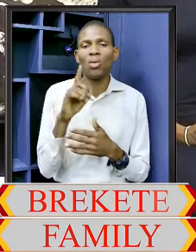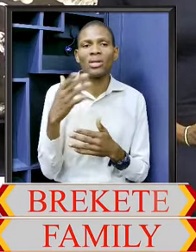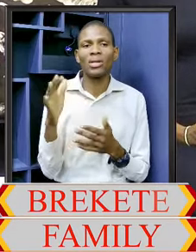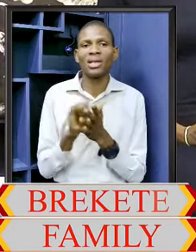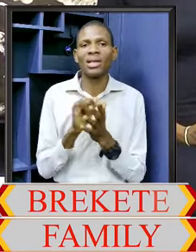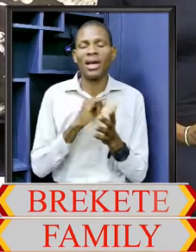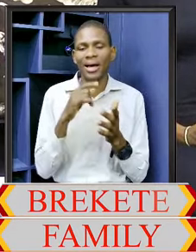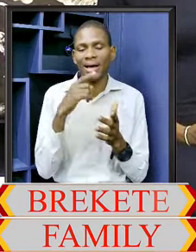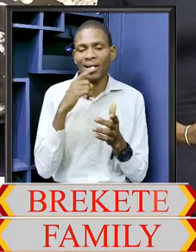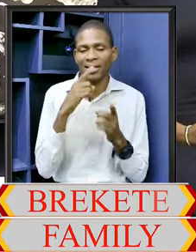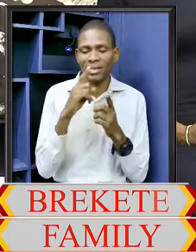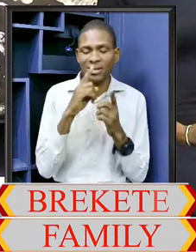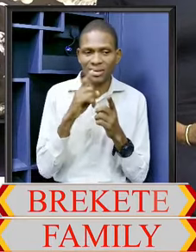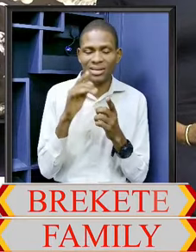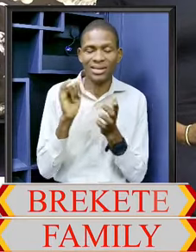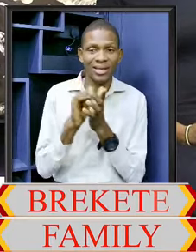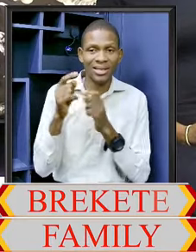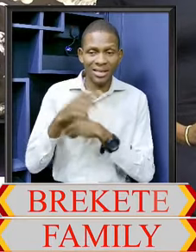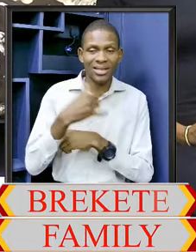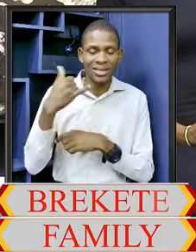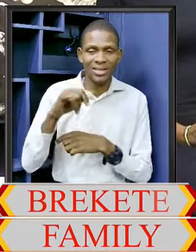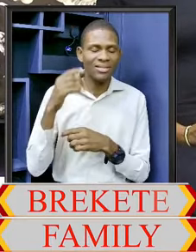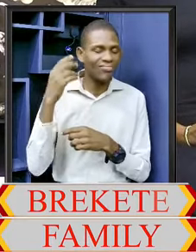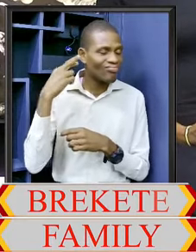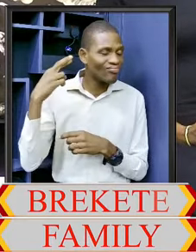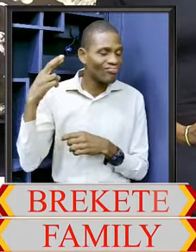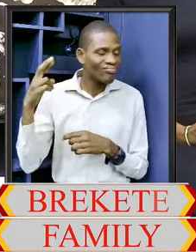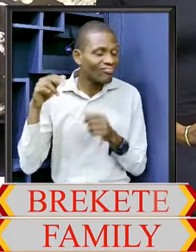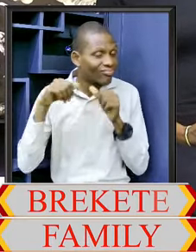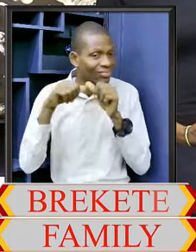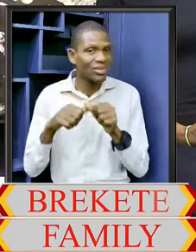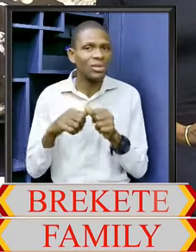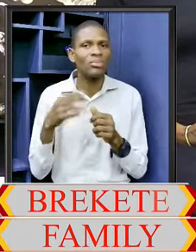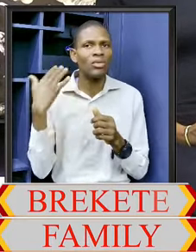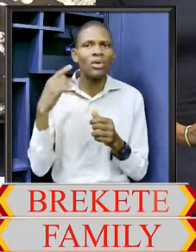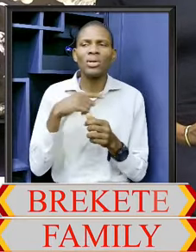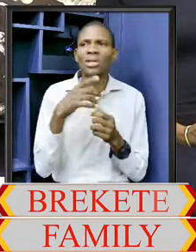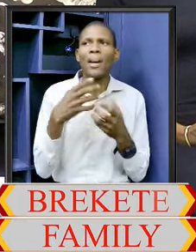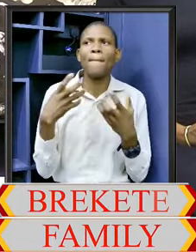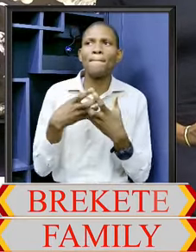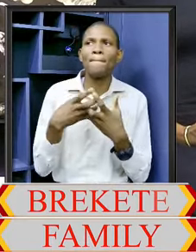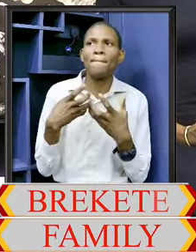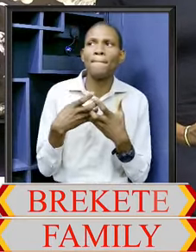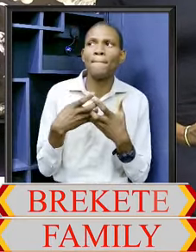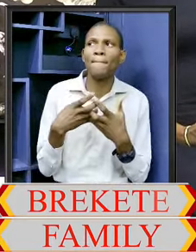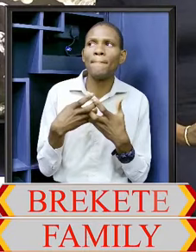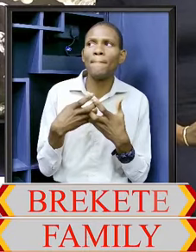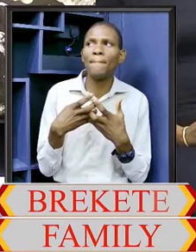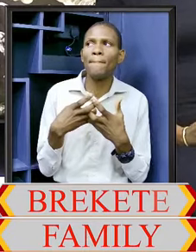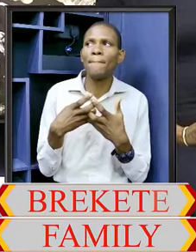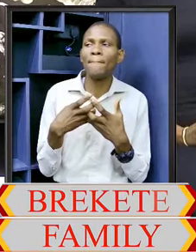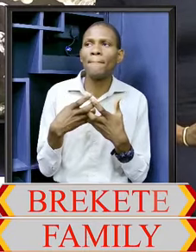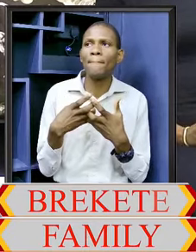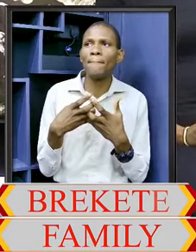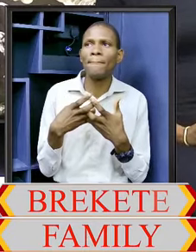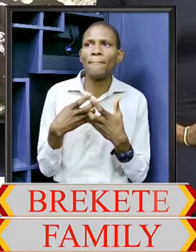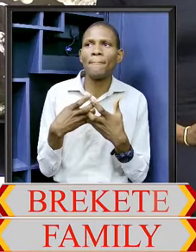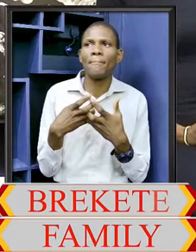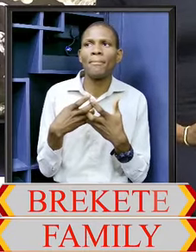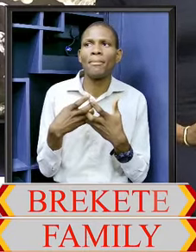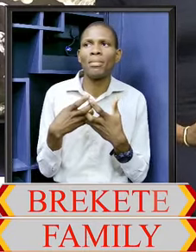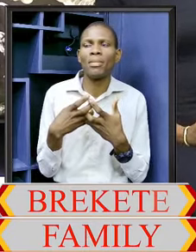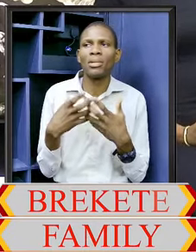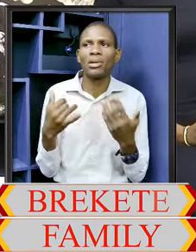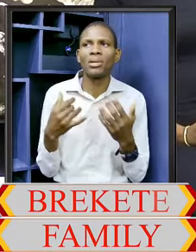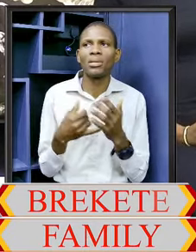still the ring. Now before we say mechanic no allow us no mad people. Now